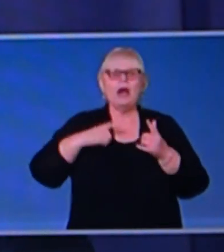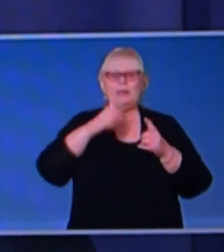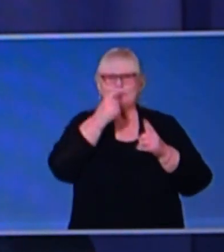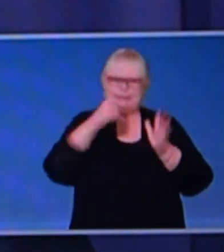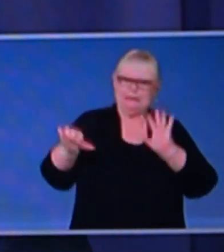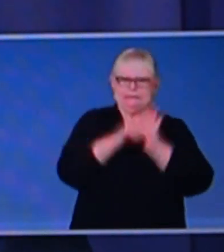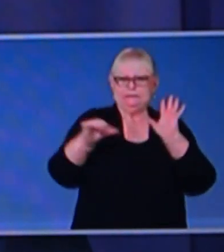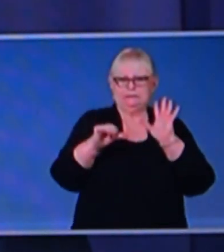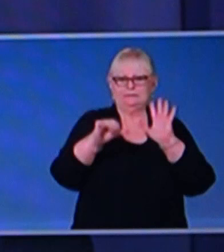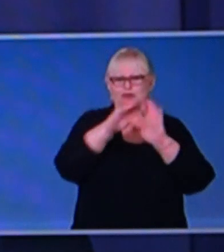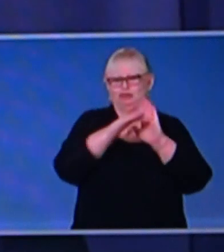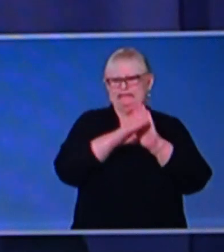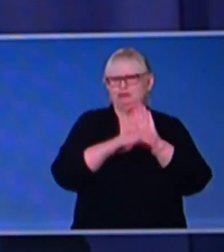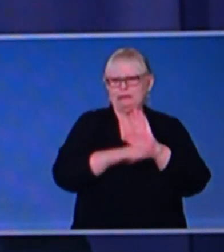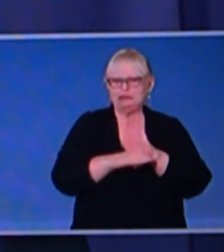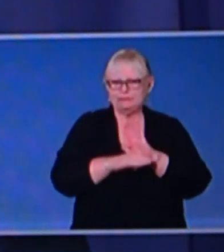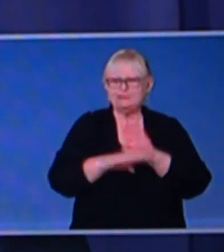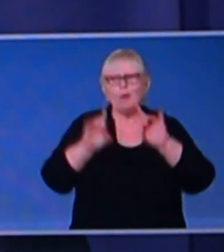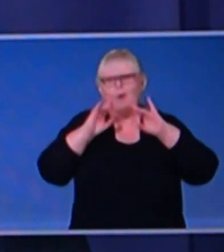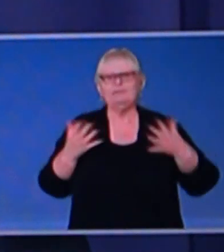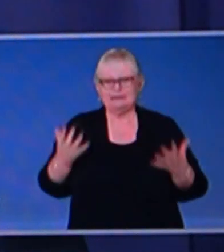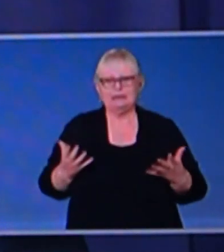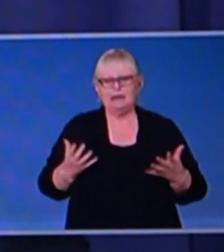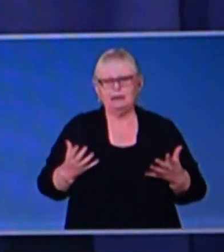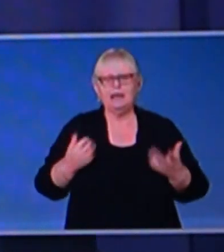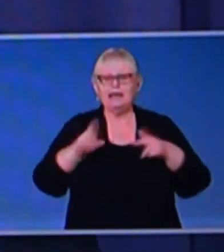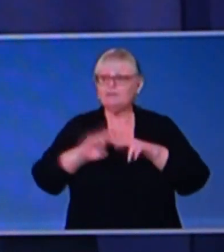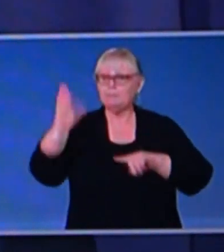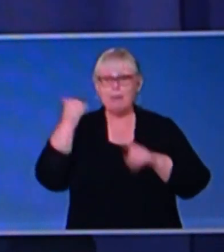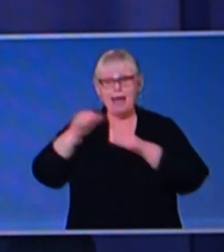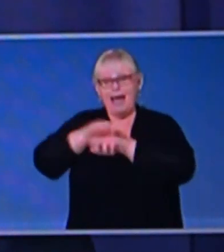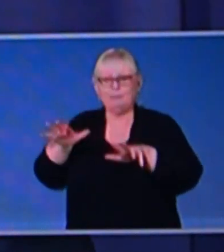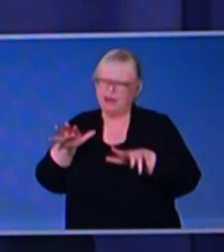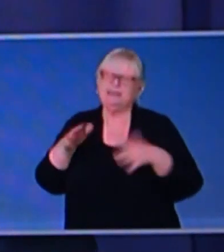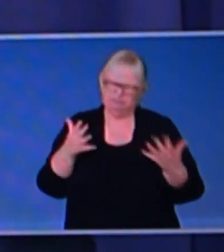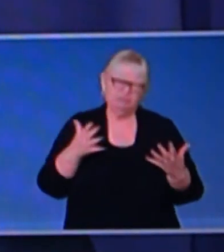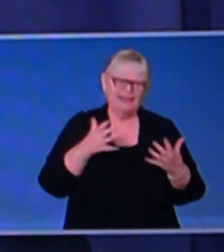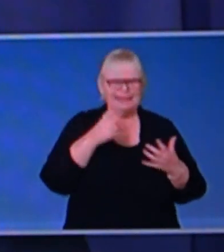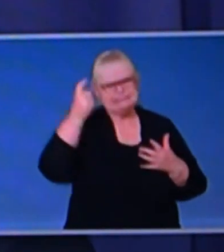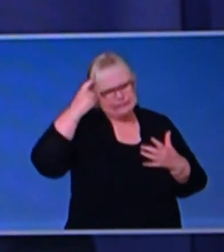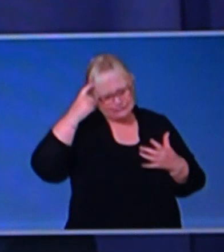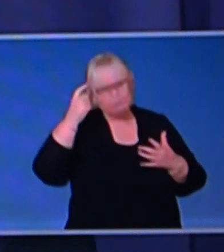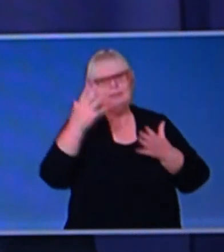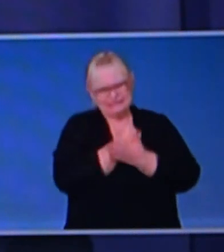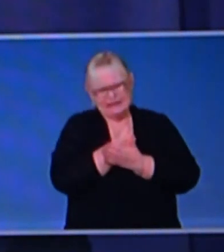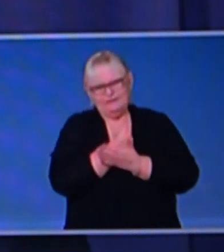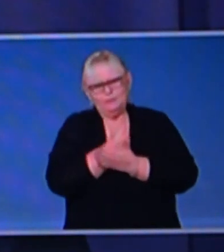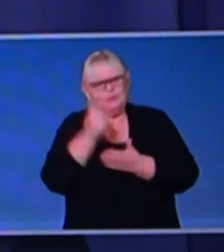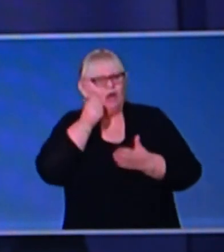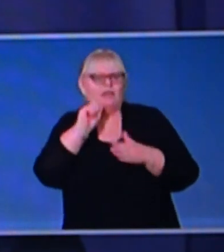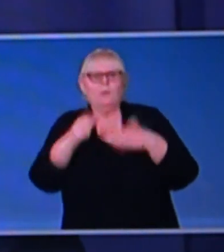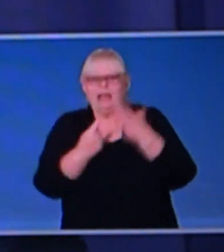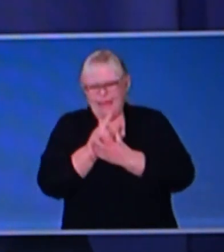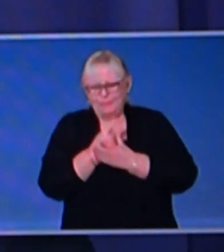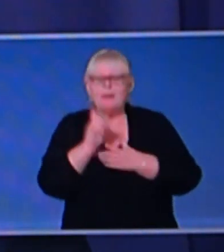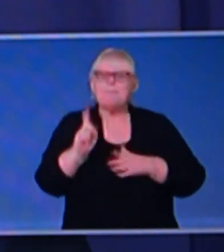facilities, particularly and obviously in places where there have been outbreaks. That's sensible. That's safe. That's to be expected. But